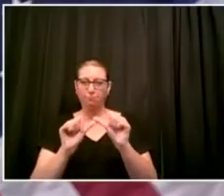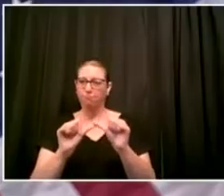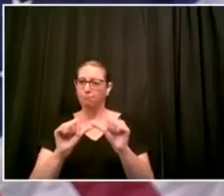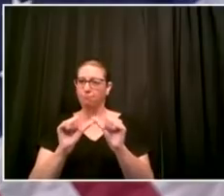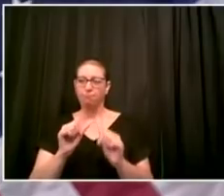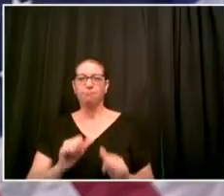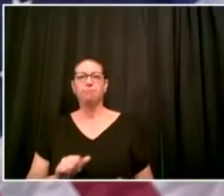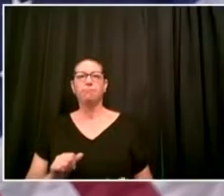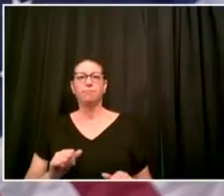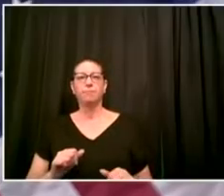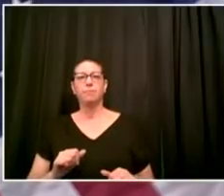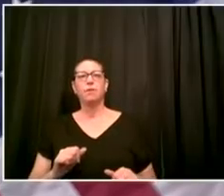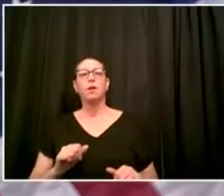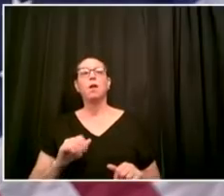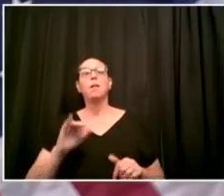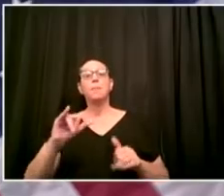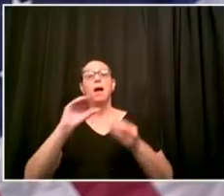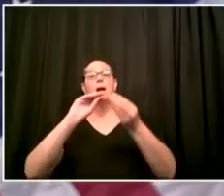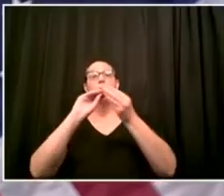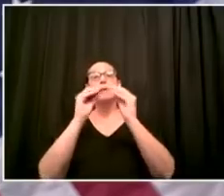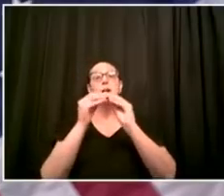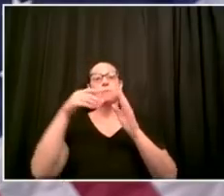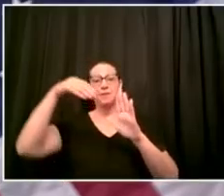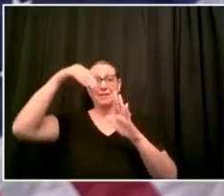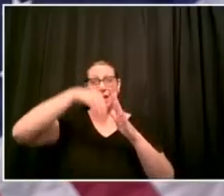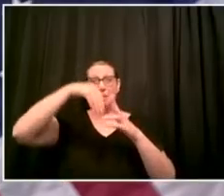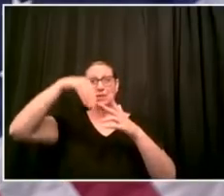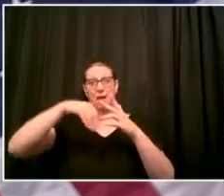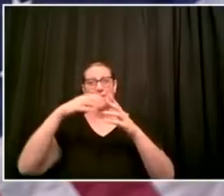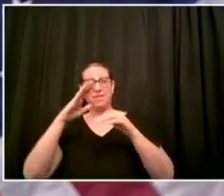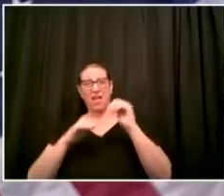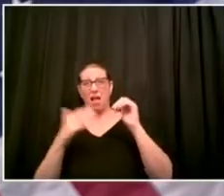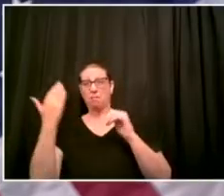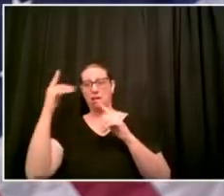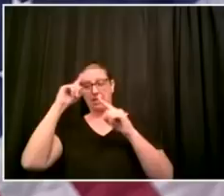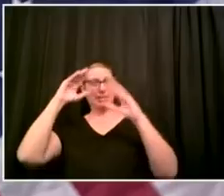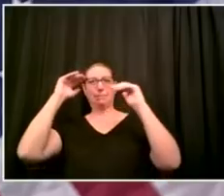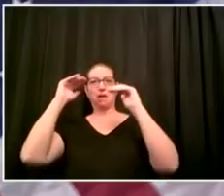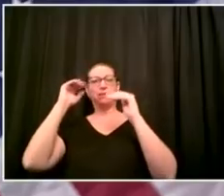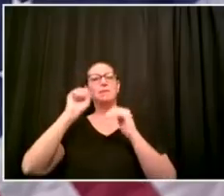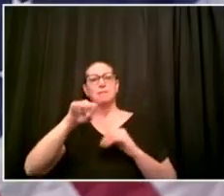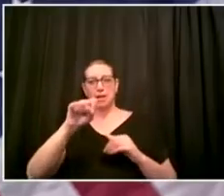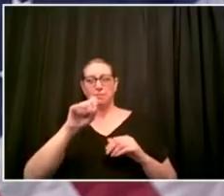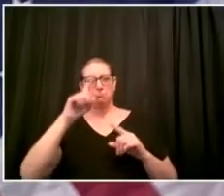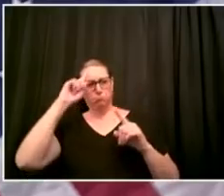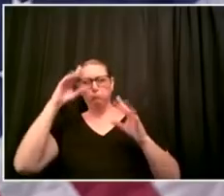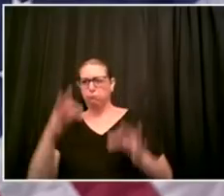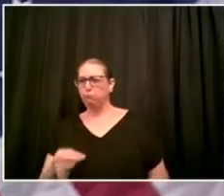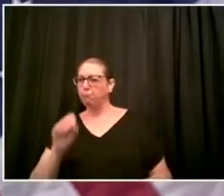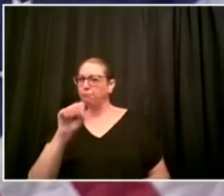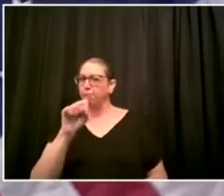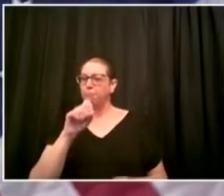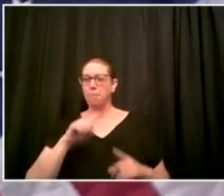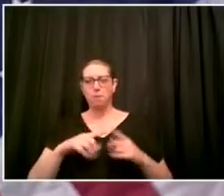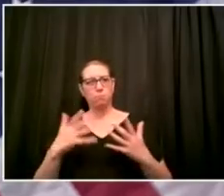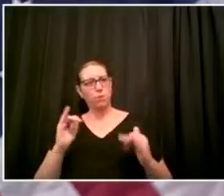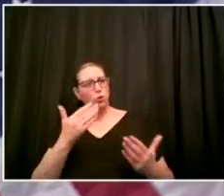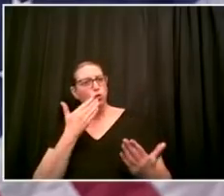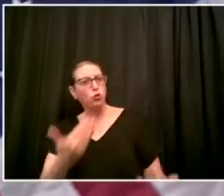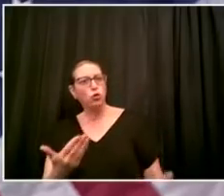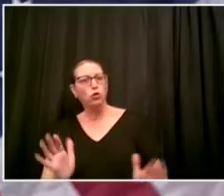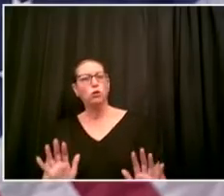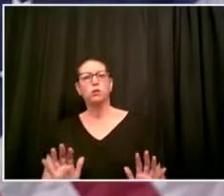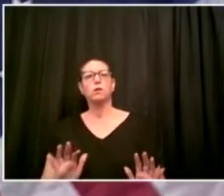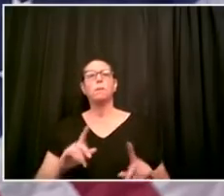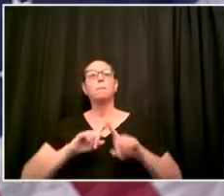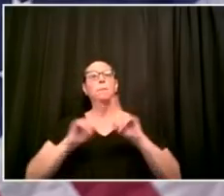originally anticipated? Absolutely. But this is, the other problem, Rich, is if people start to take their foot off the gas